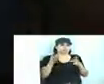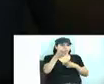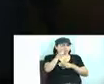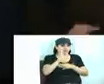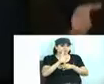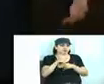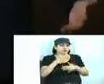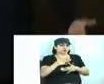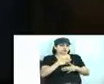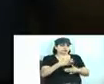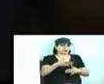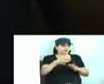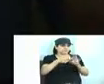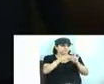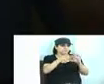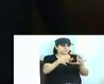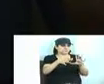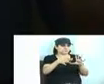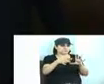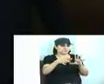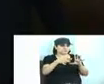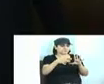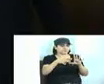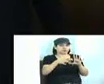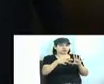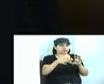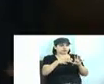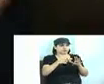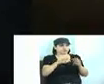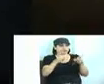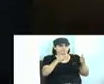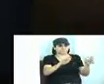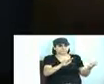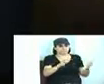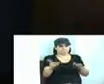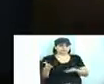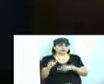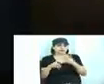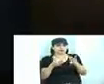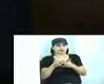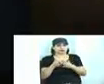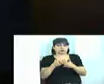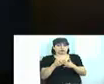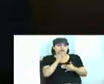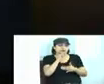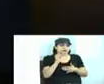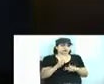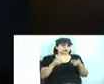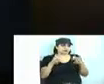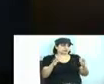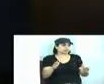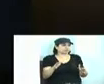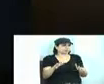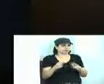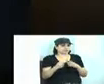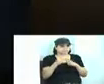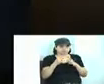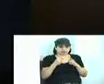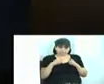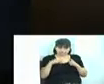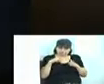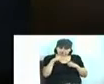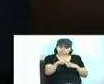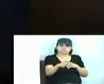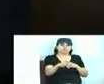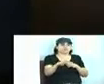and exit and let die all of the old ways so that we may cross the wilderness, cross the river, and